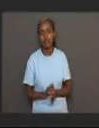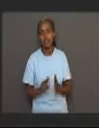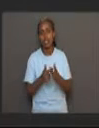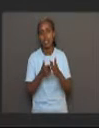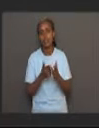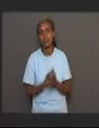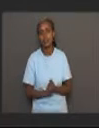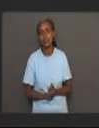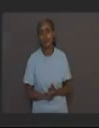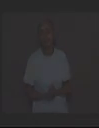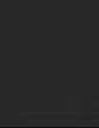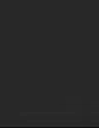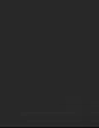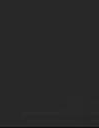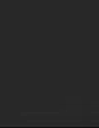Begin.